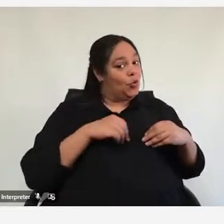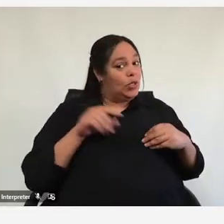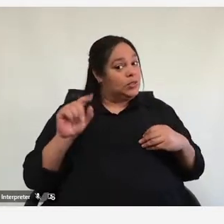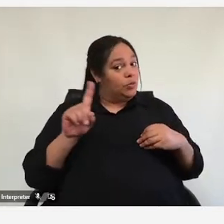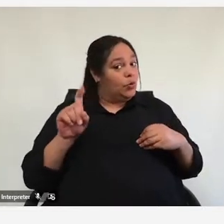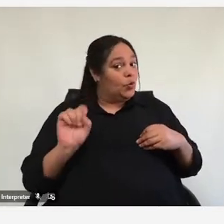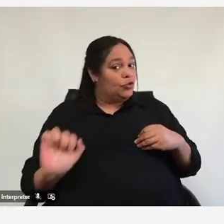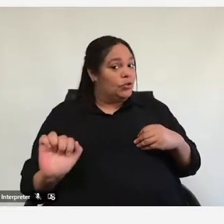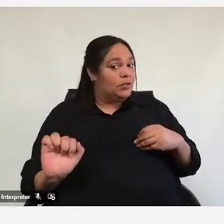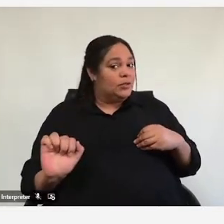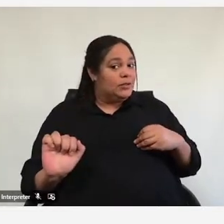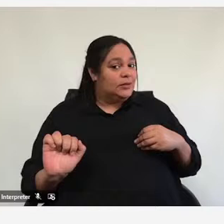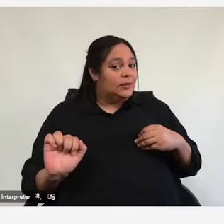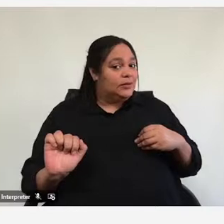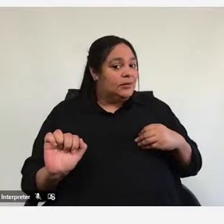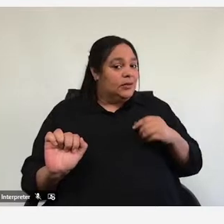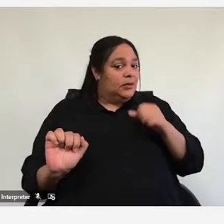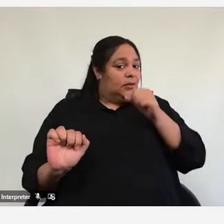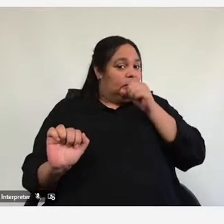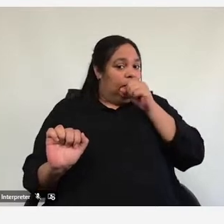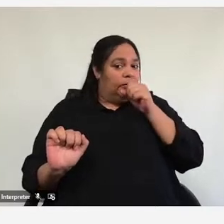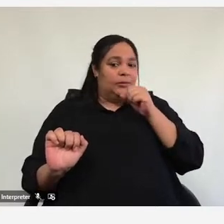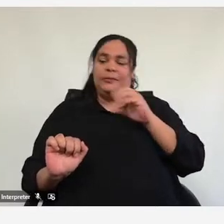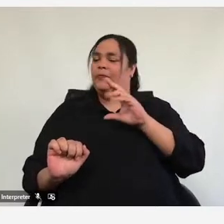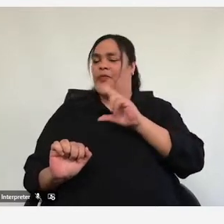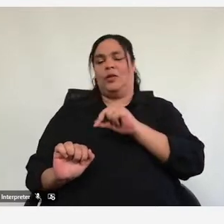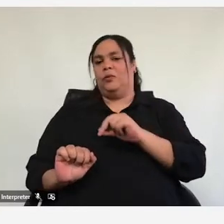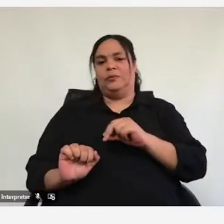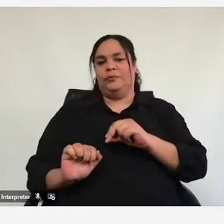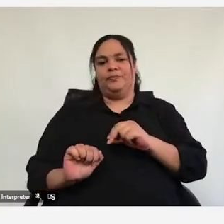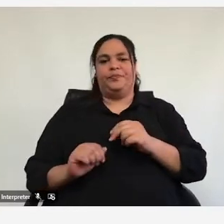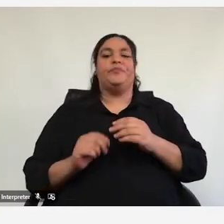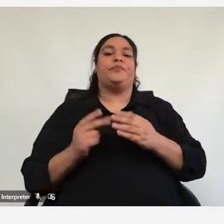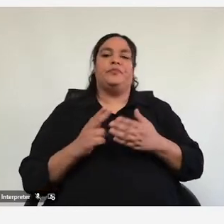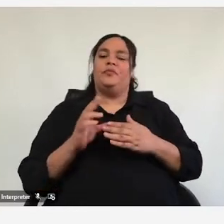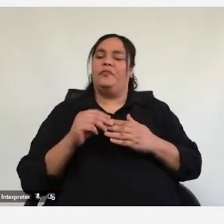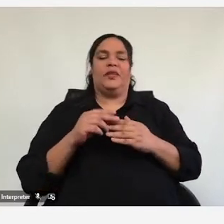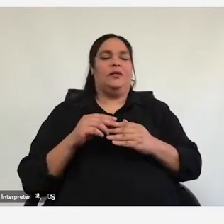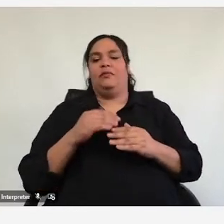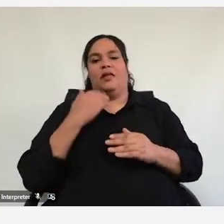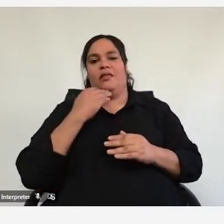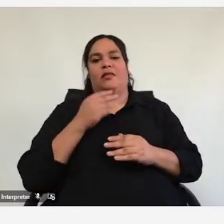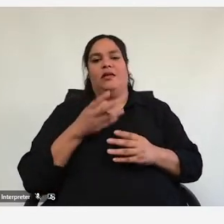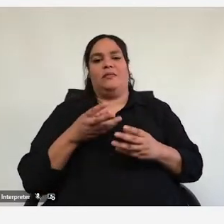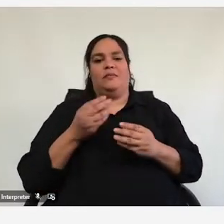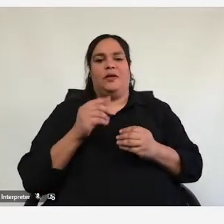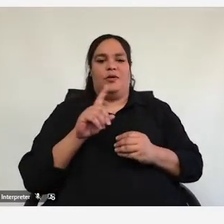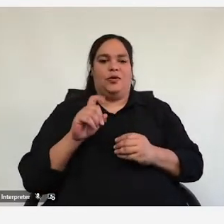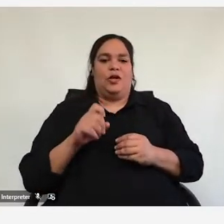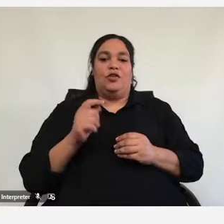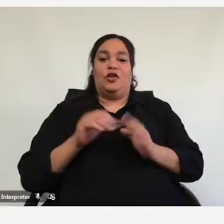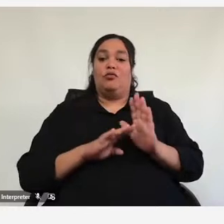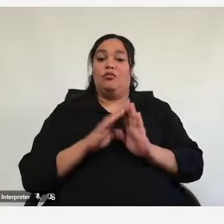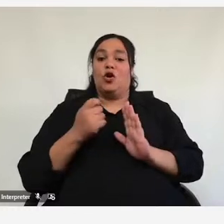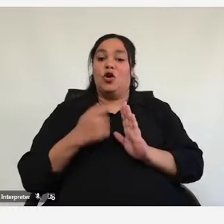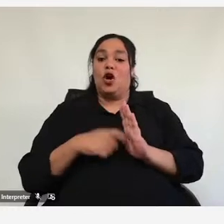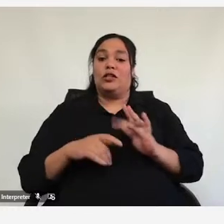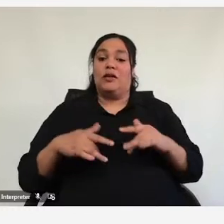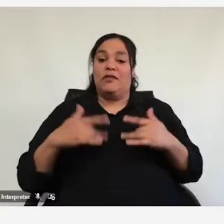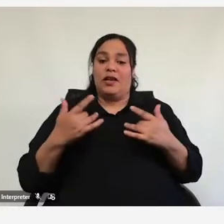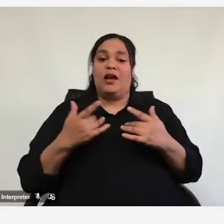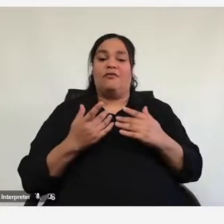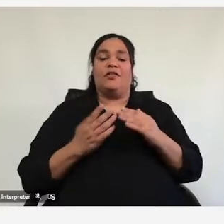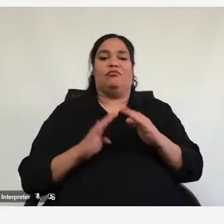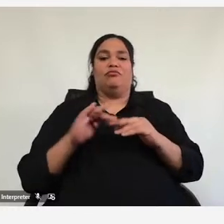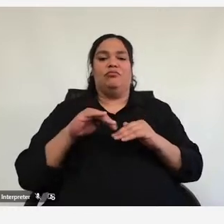take a question? No. The honorable member is not prepared to take a The question. rising cost of living driven by increases